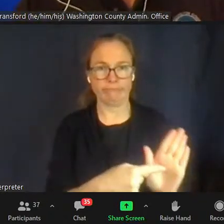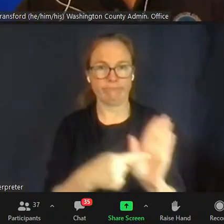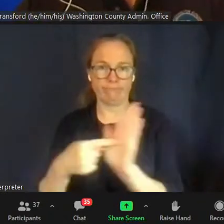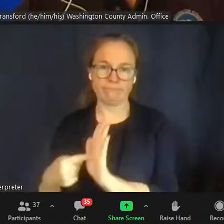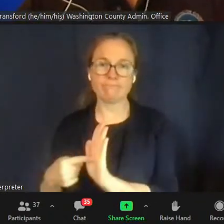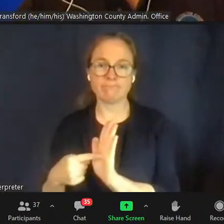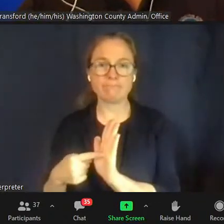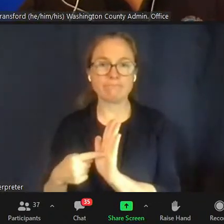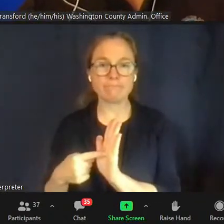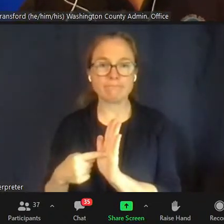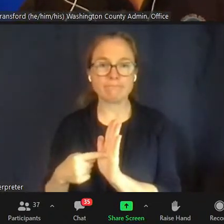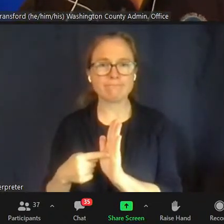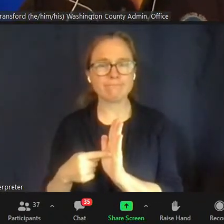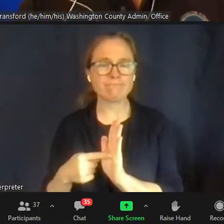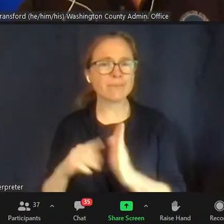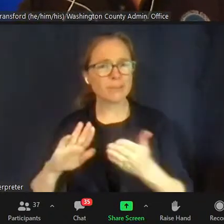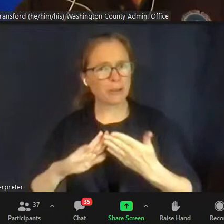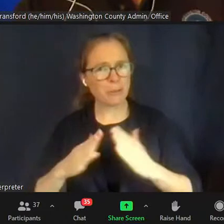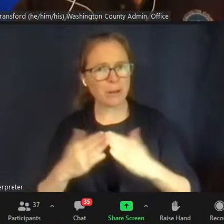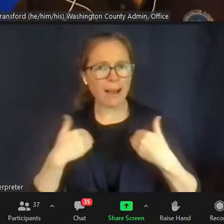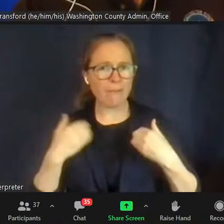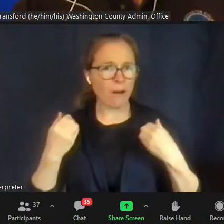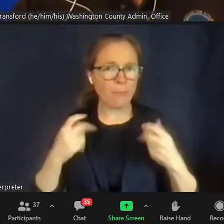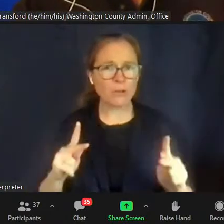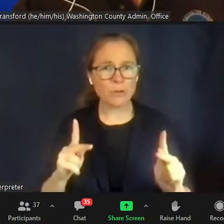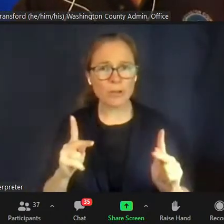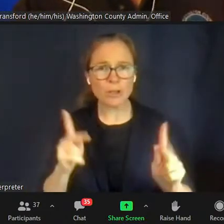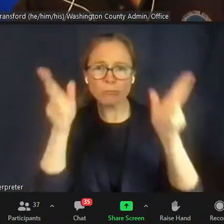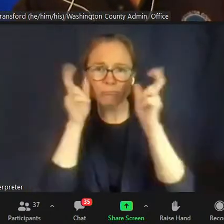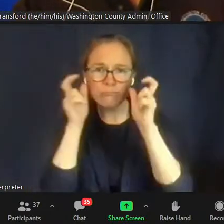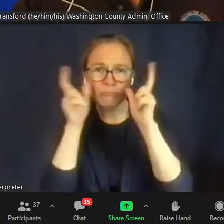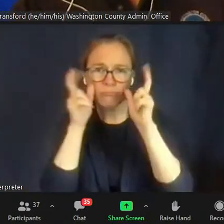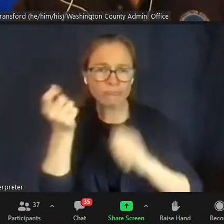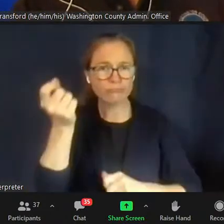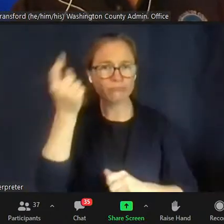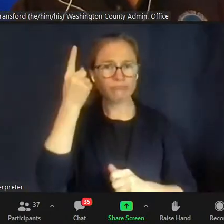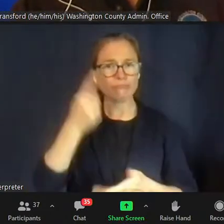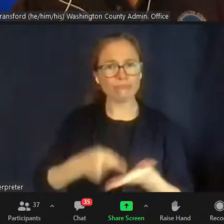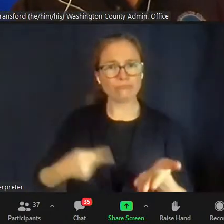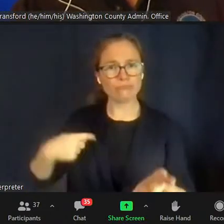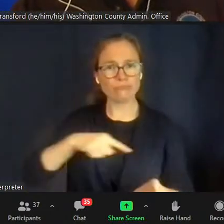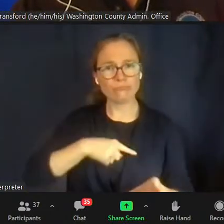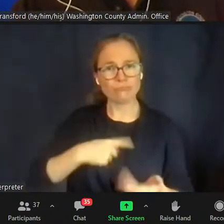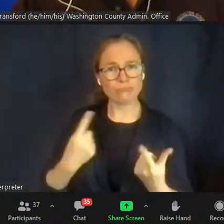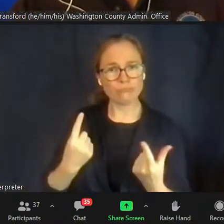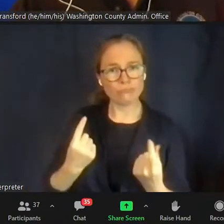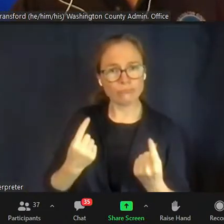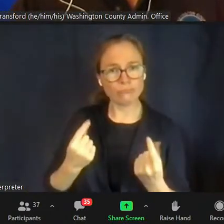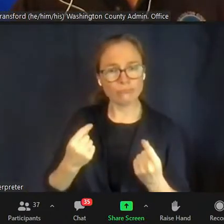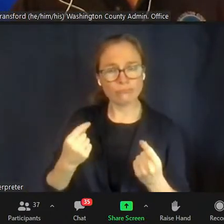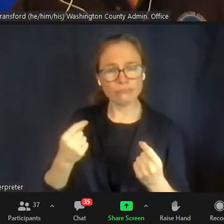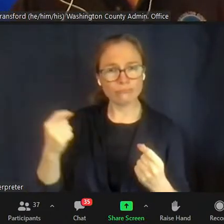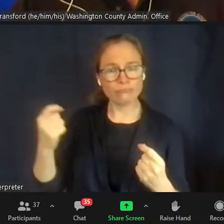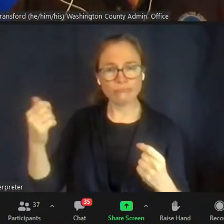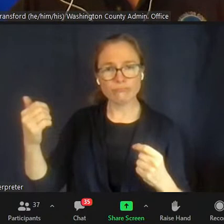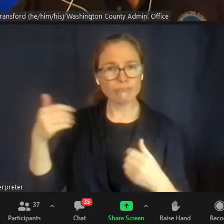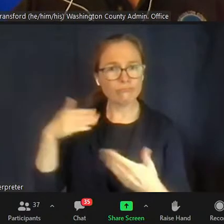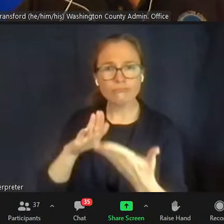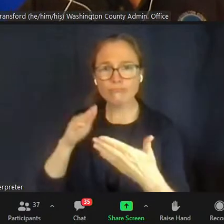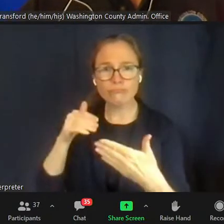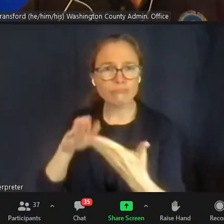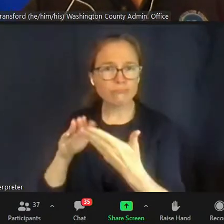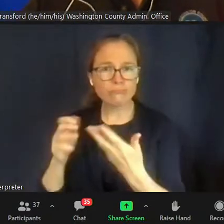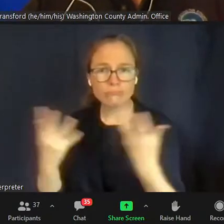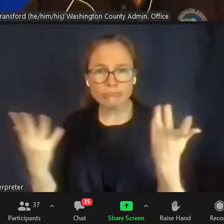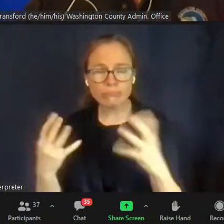allow our community the opportunity to understand what it is that we're doing, what we're faced with, and to provide the input that we need to make